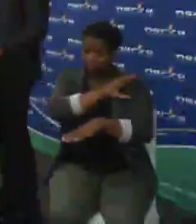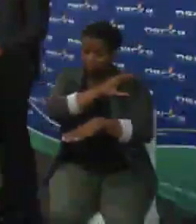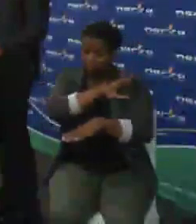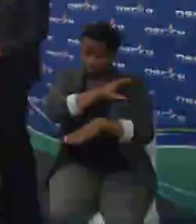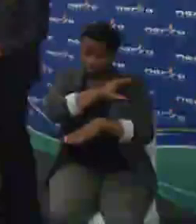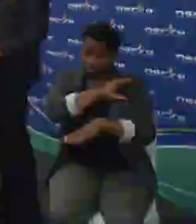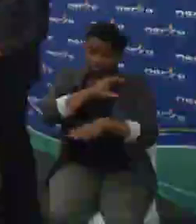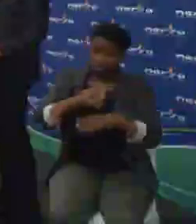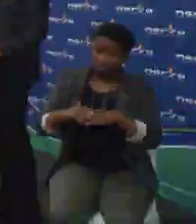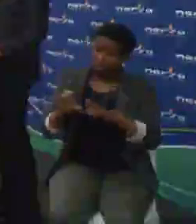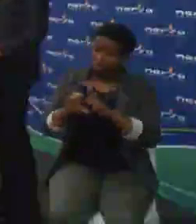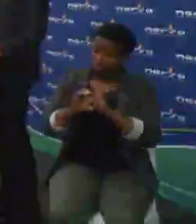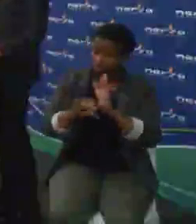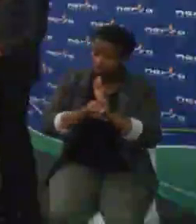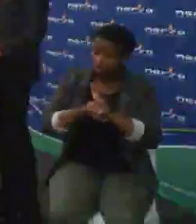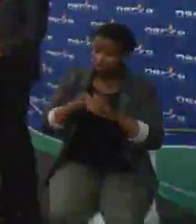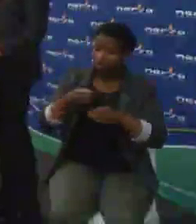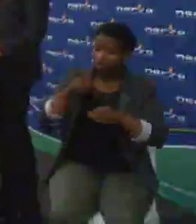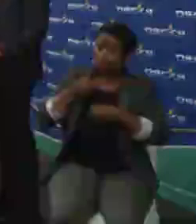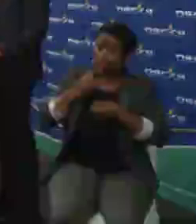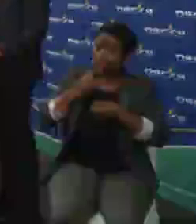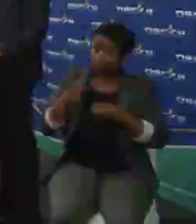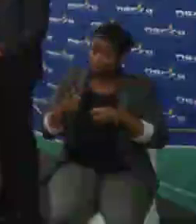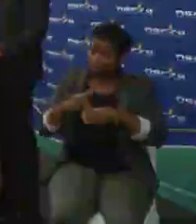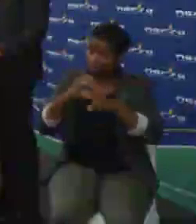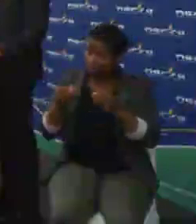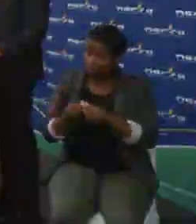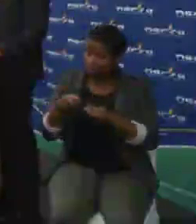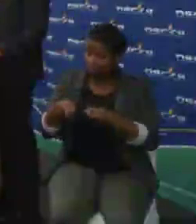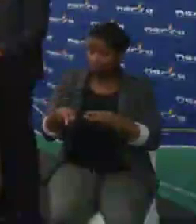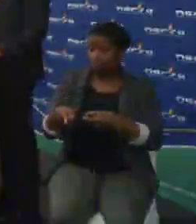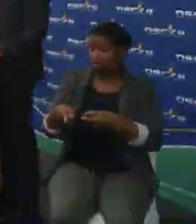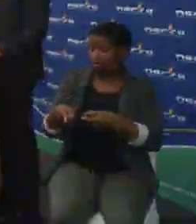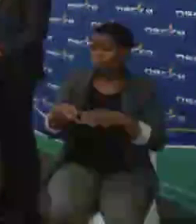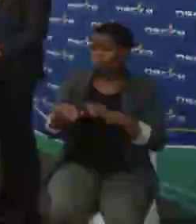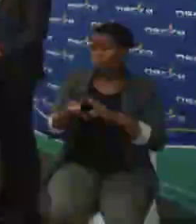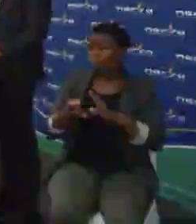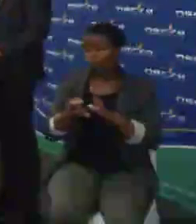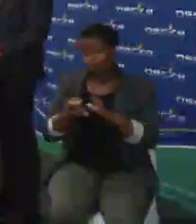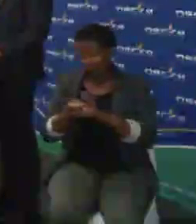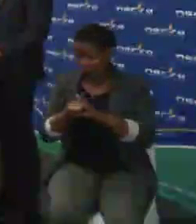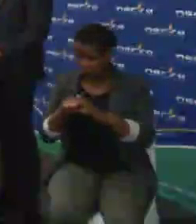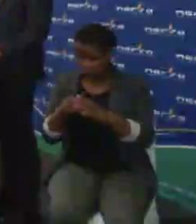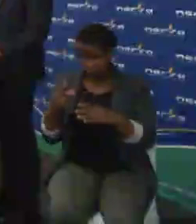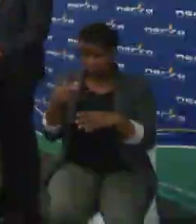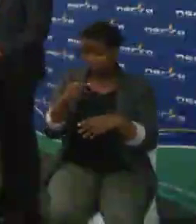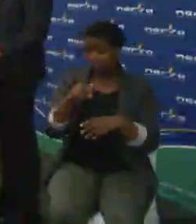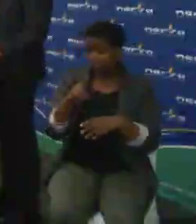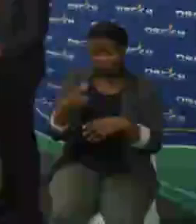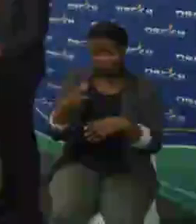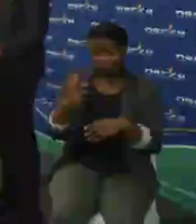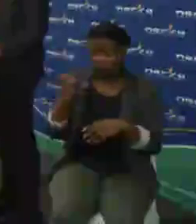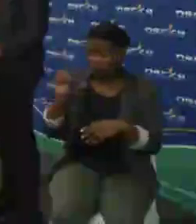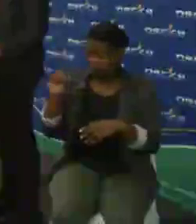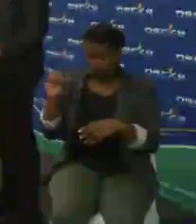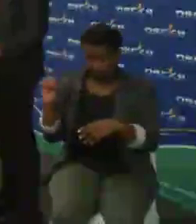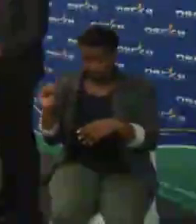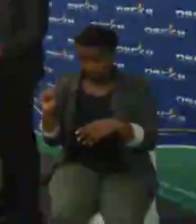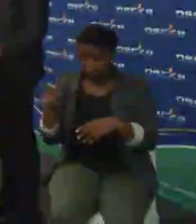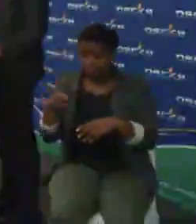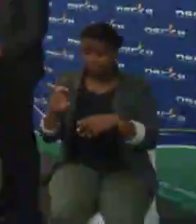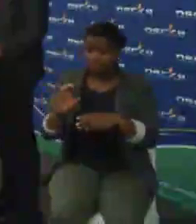IPP program is likely to amount to nothing more than another inefficient and bureaucratic tender process. Even in the